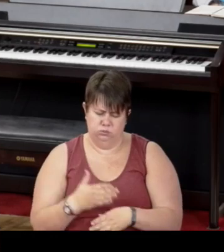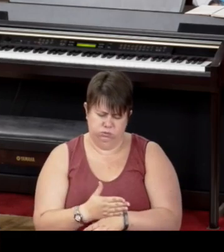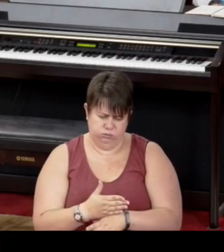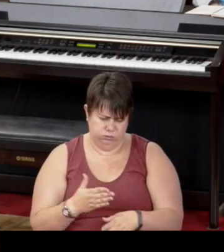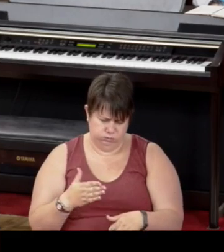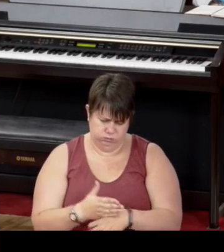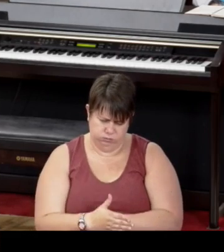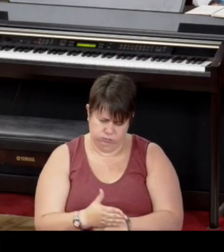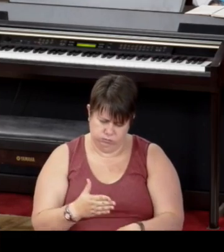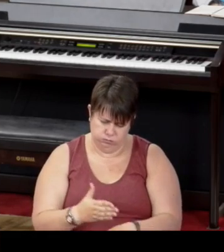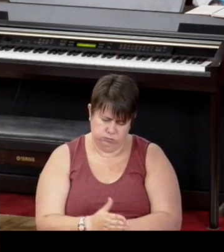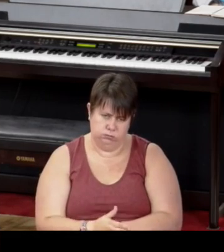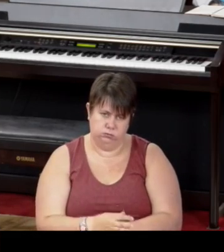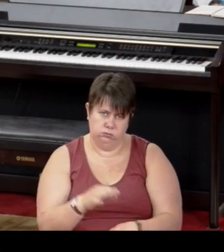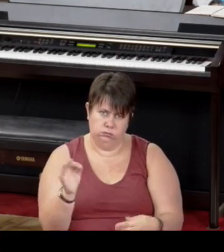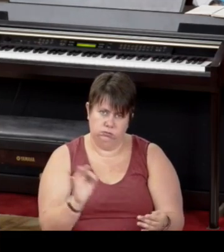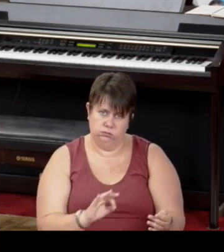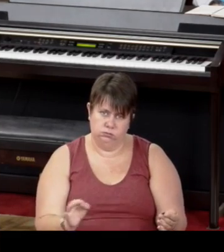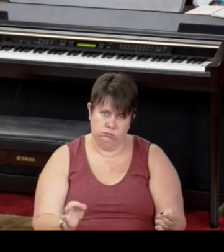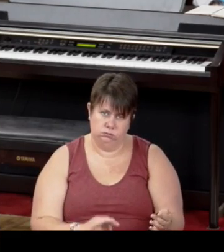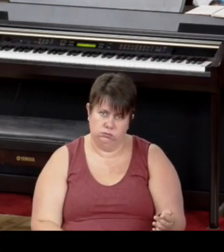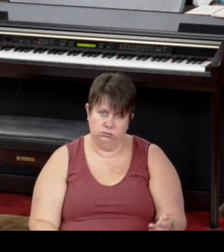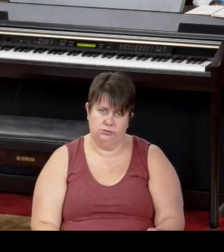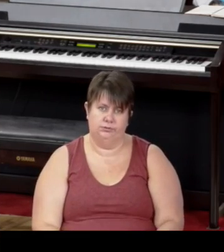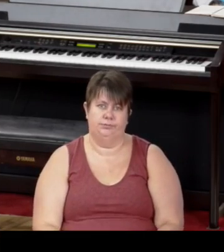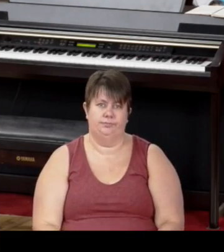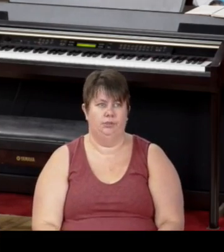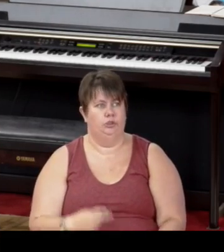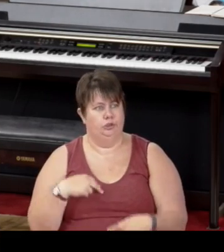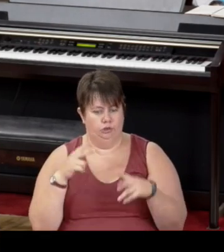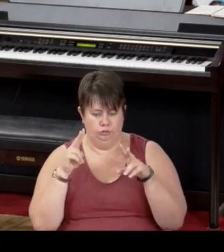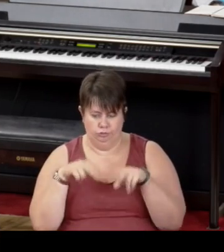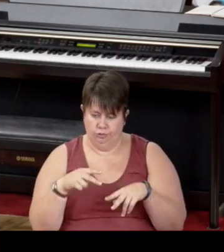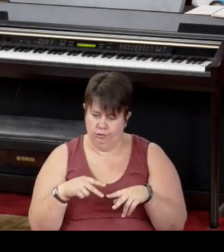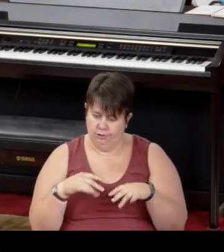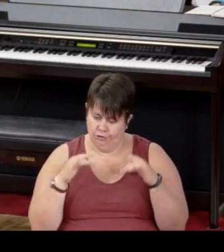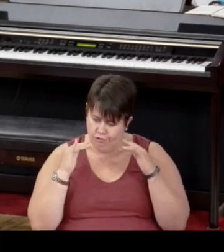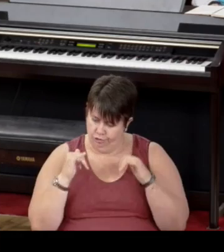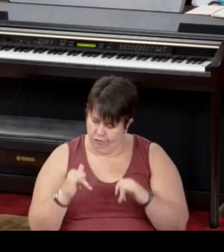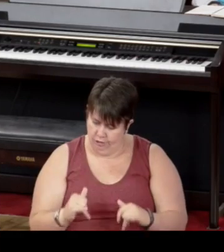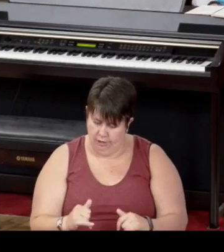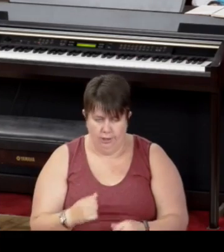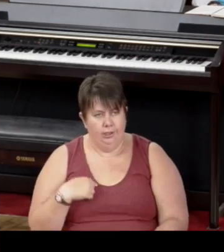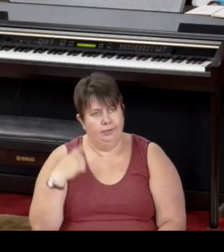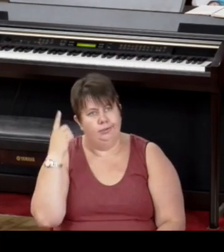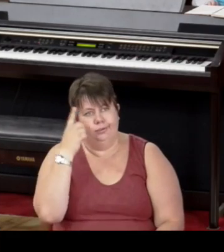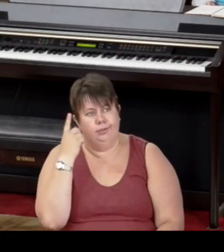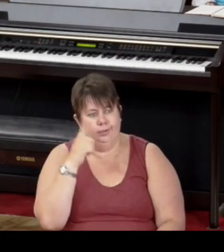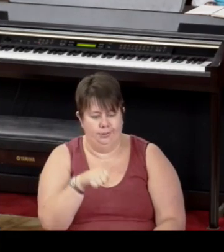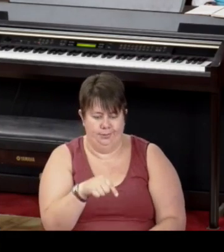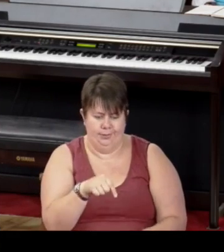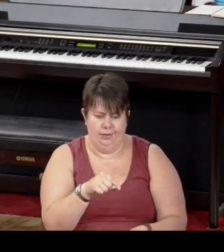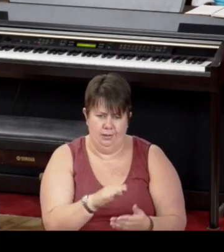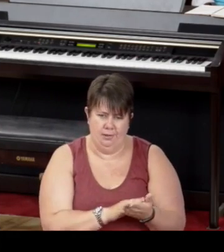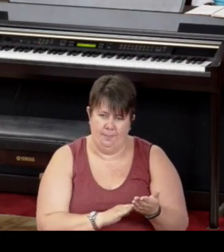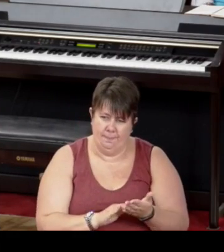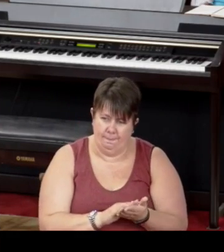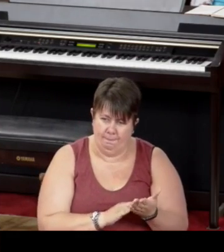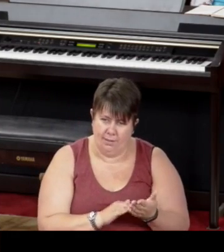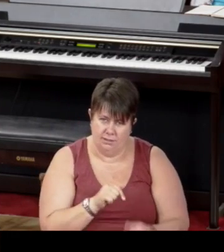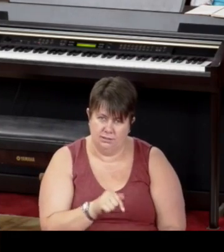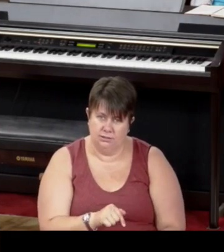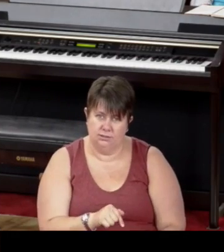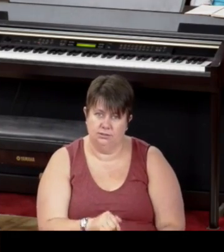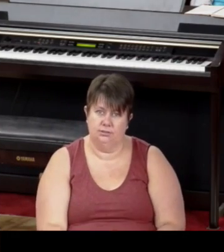graft, having to spend hours and hours reading, reflecting, thinking, what on earth is this passage saying to